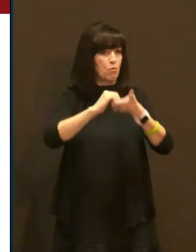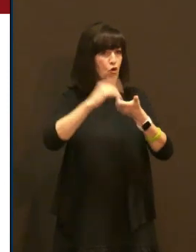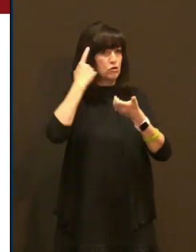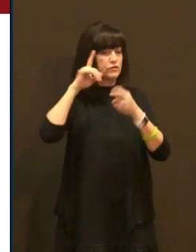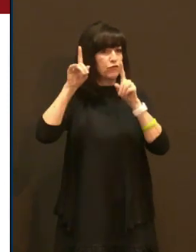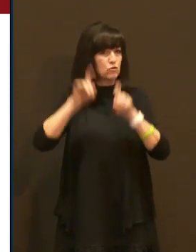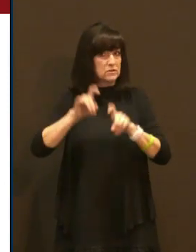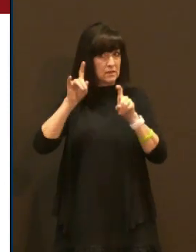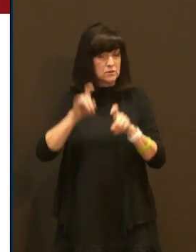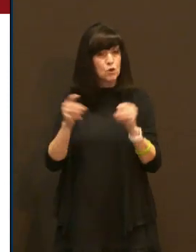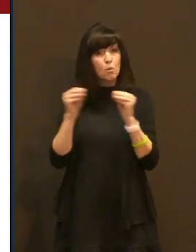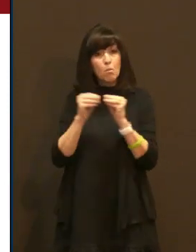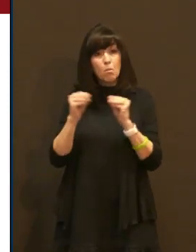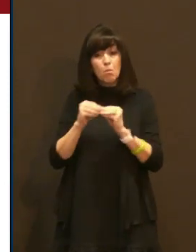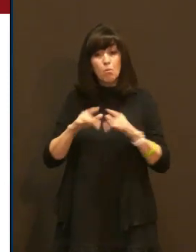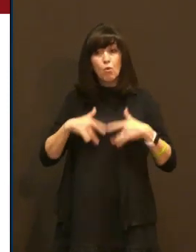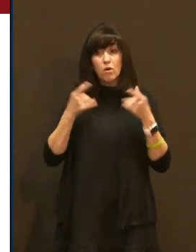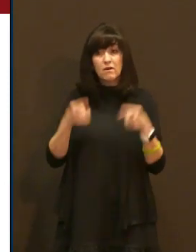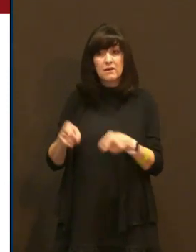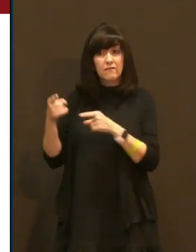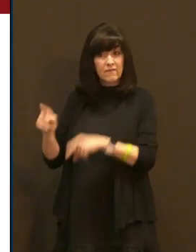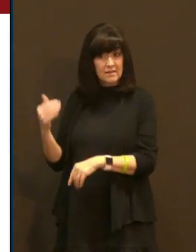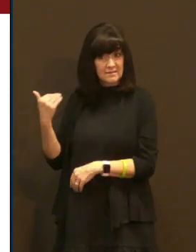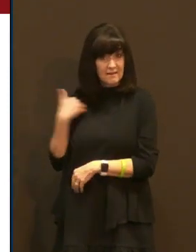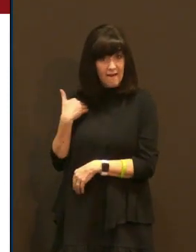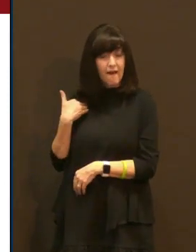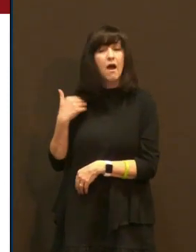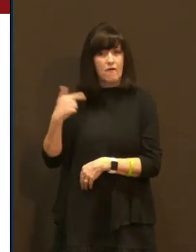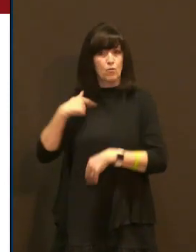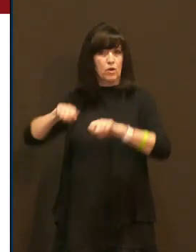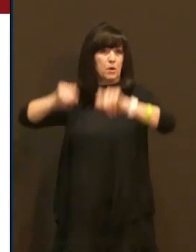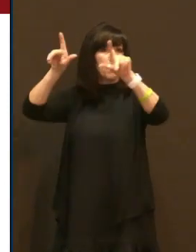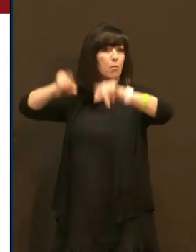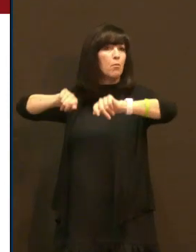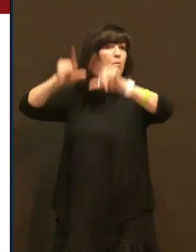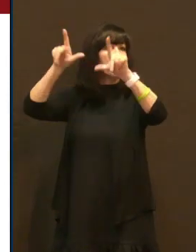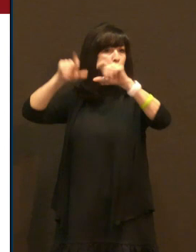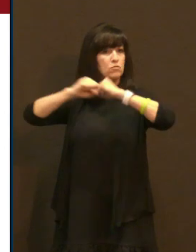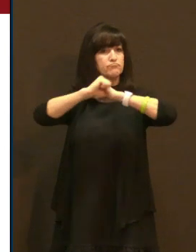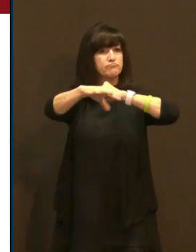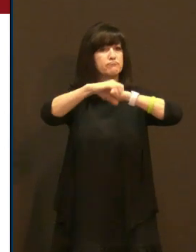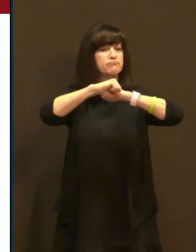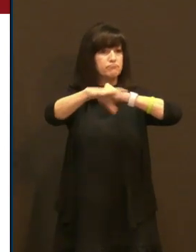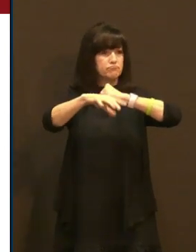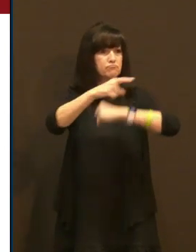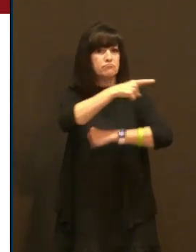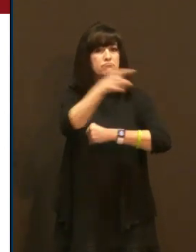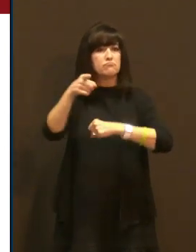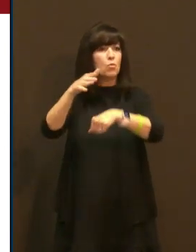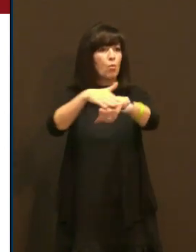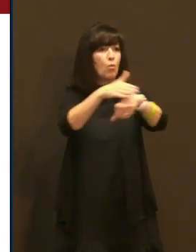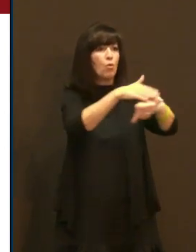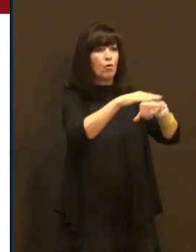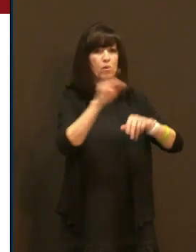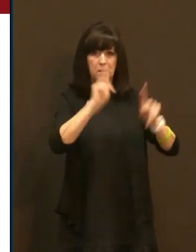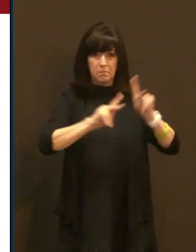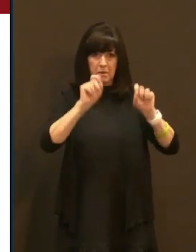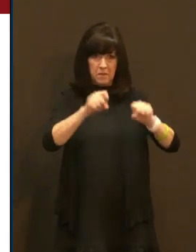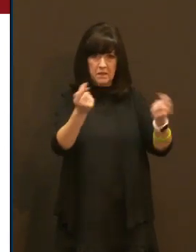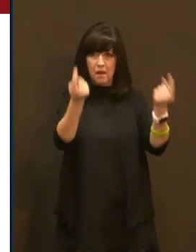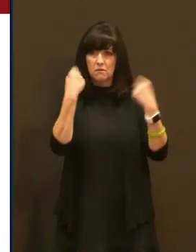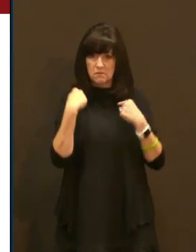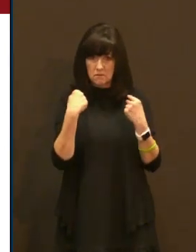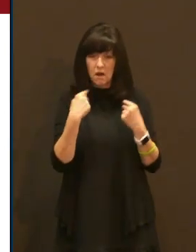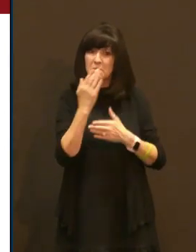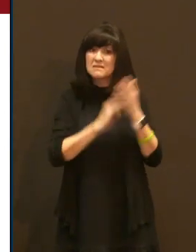events that are coming in. We also know that on there is going to be the accessibility for people if they don't have a doctor and they